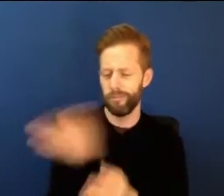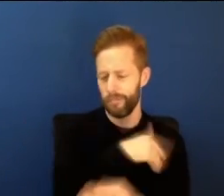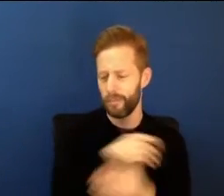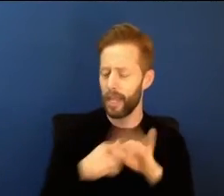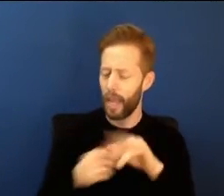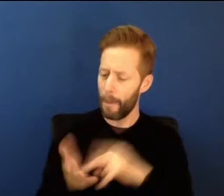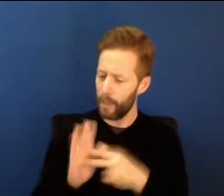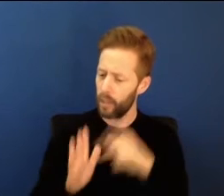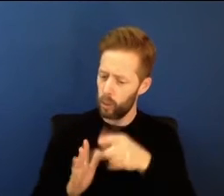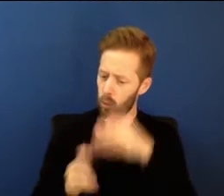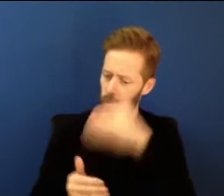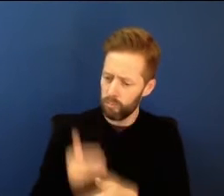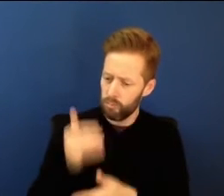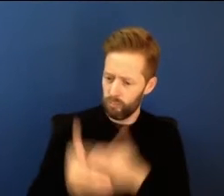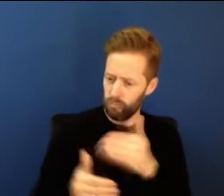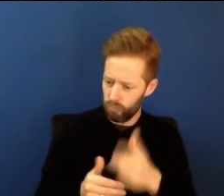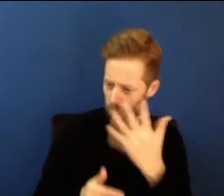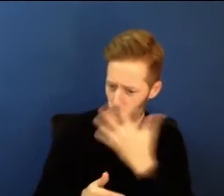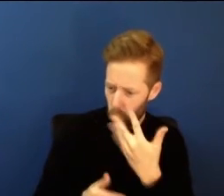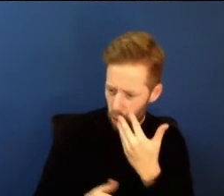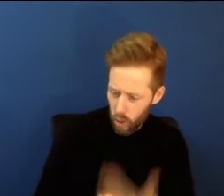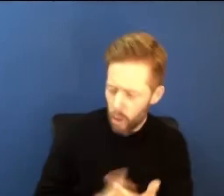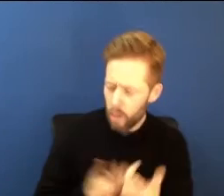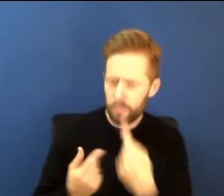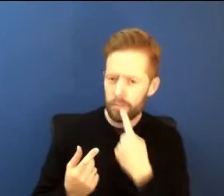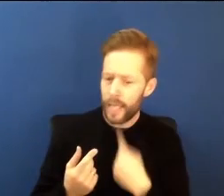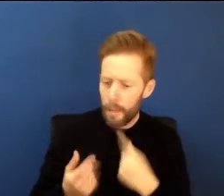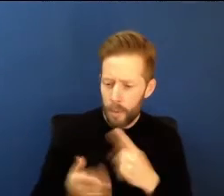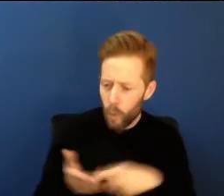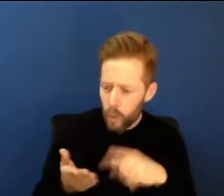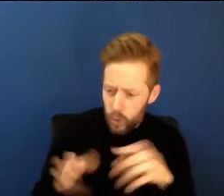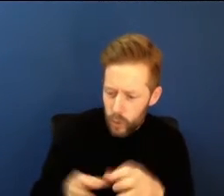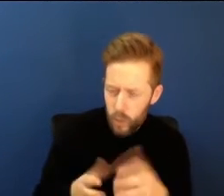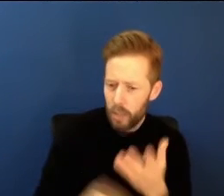So just tell me more about that. But absolutely,